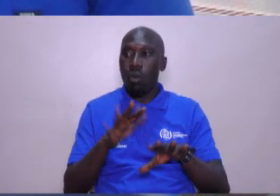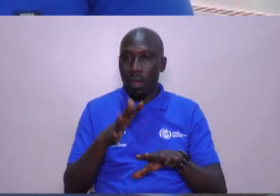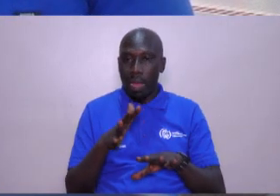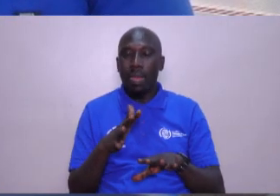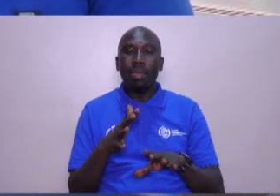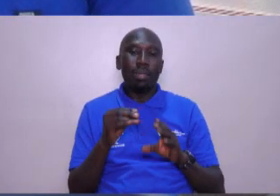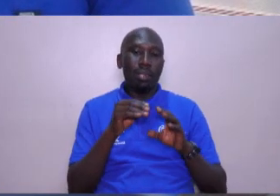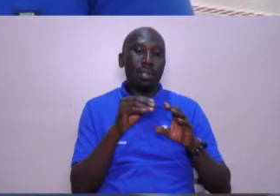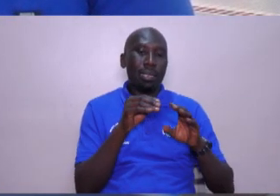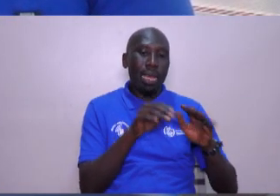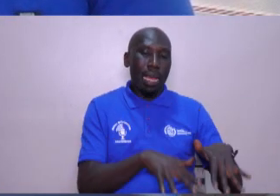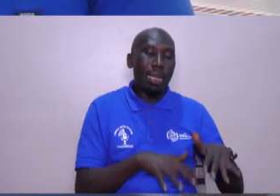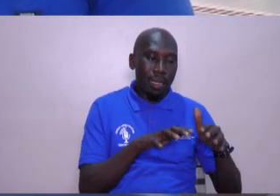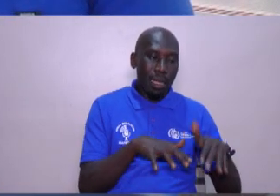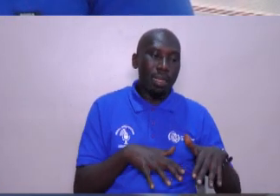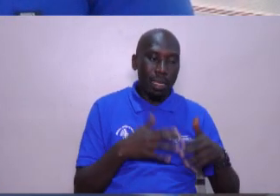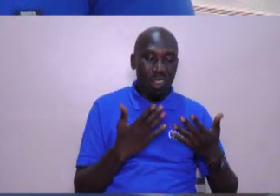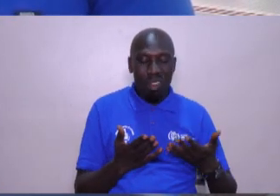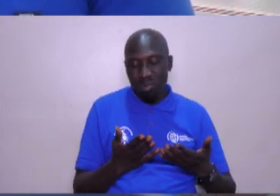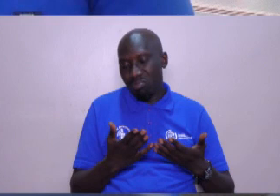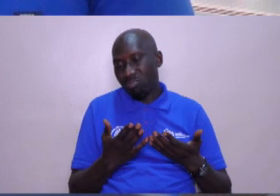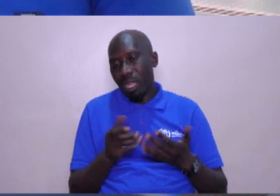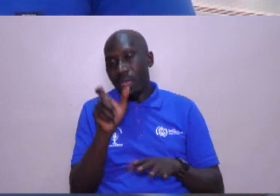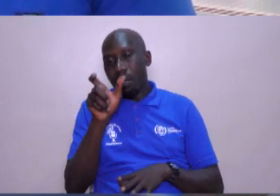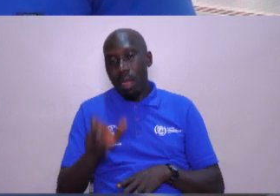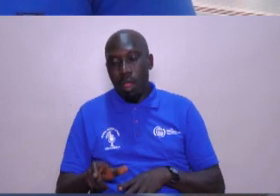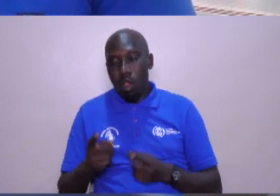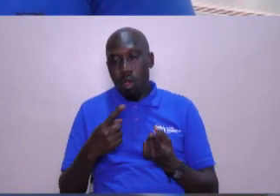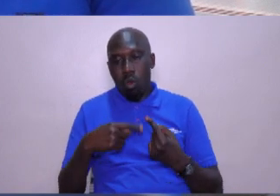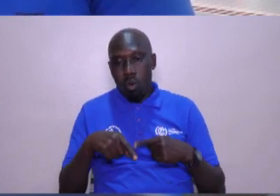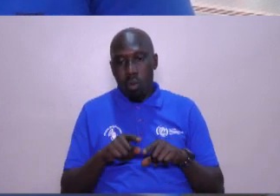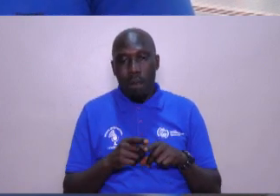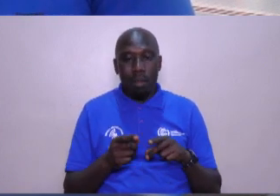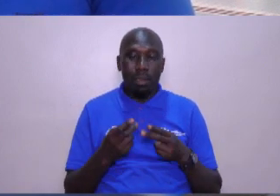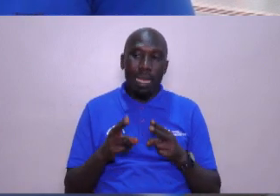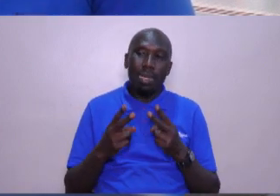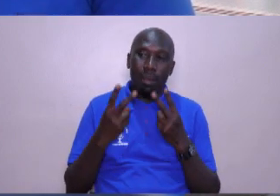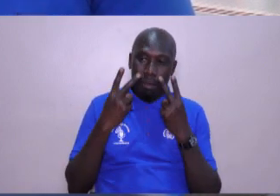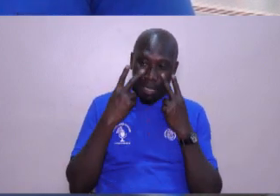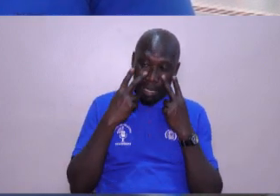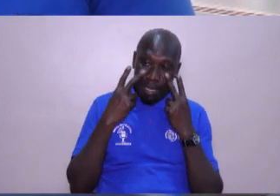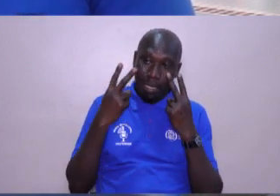by a person. We have started visualizing what